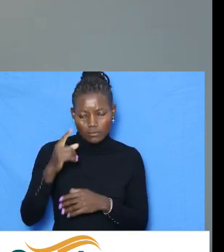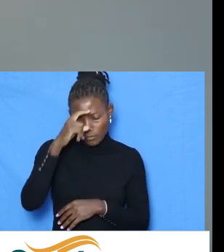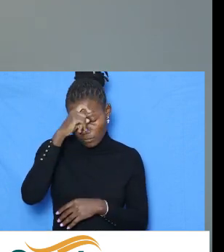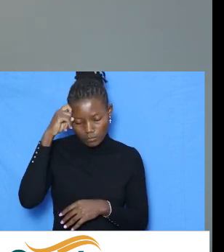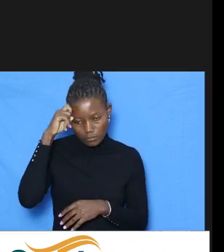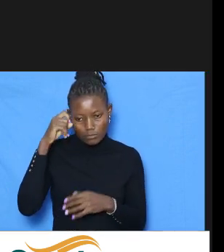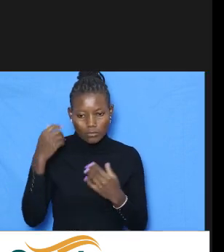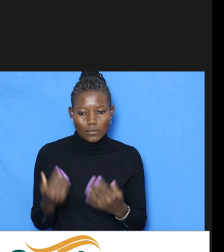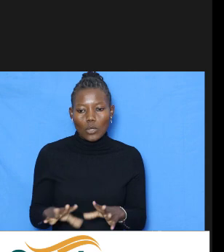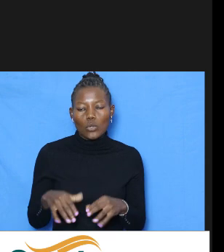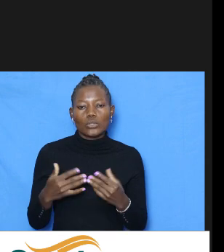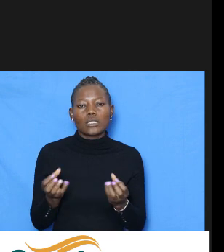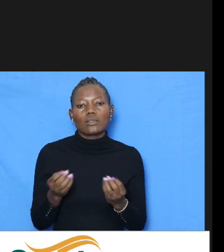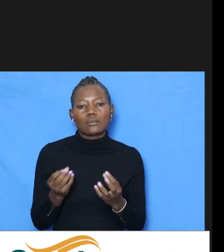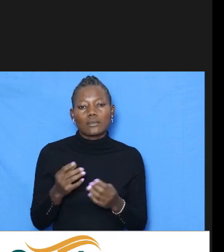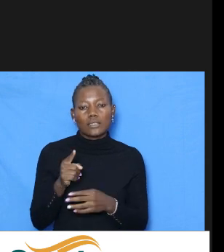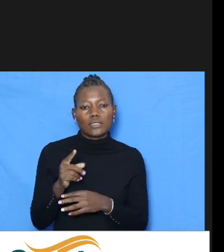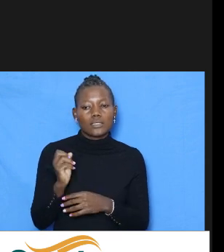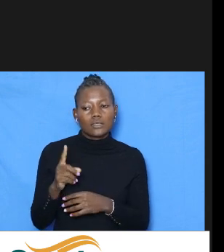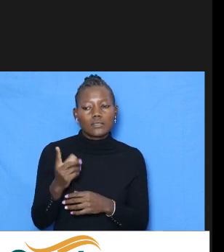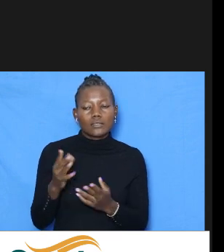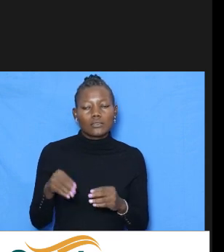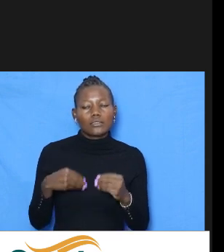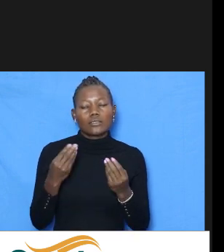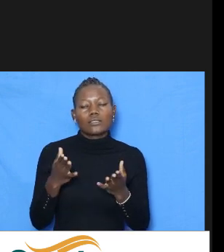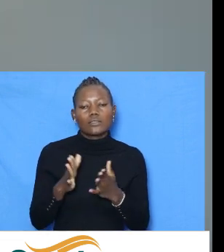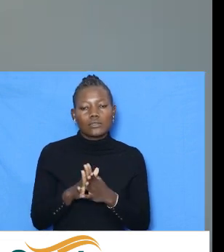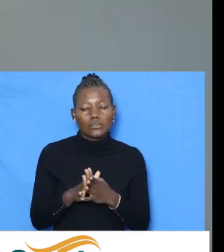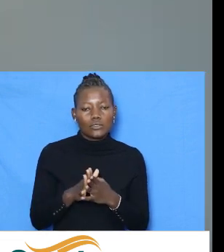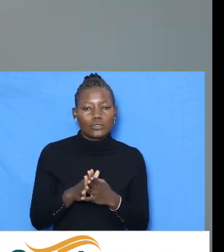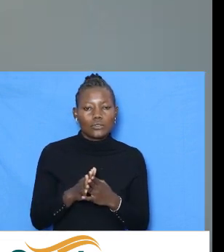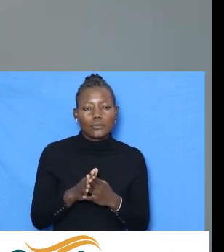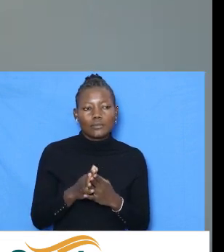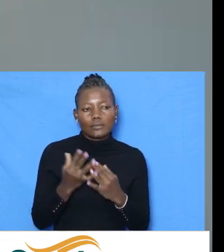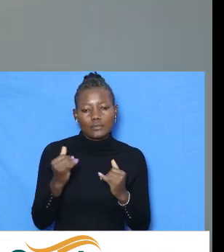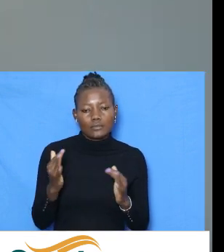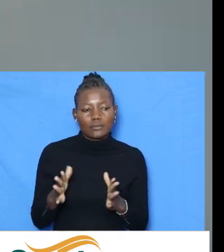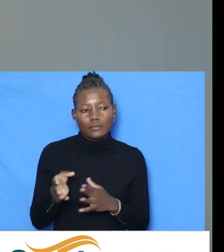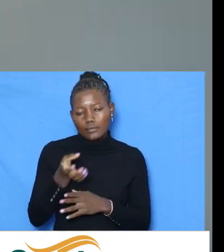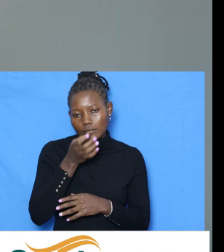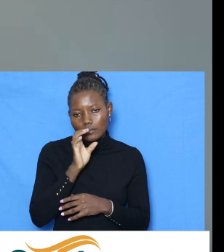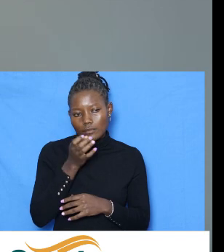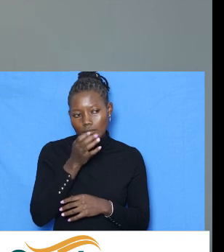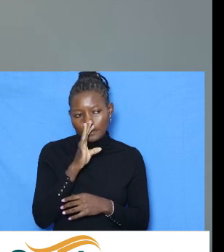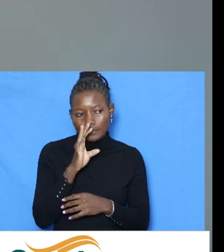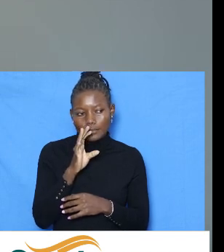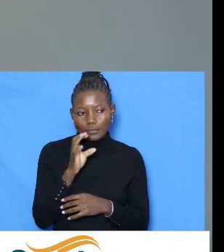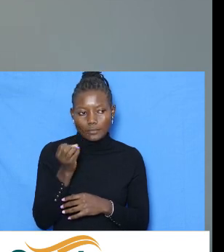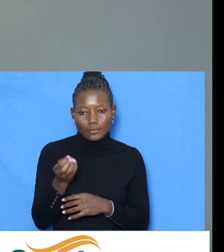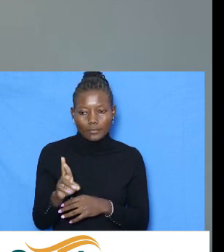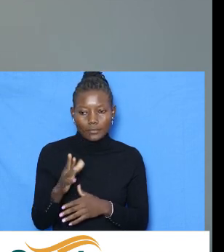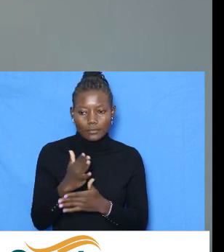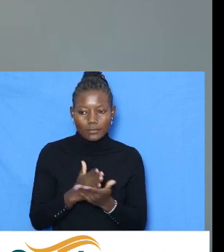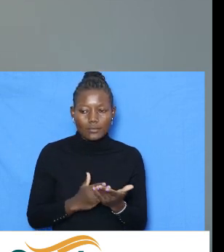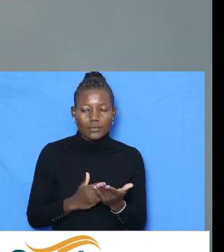are losing. And this should be the amount for the athletes to drink, or at least half